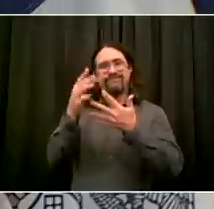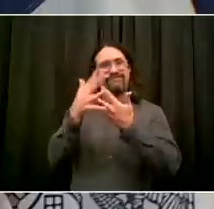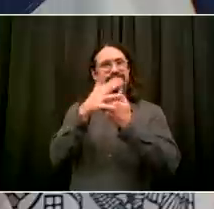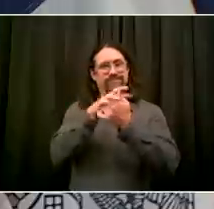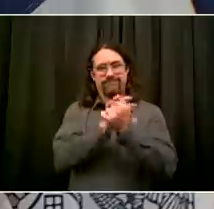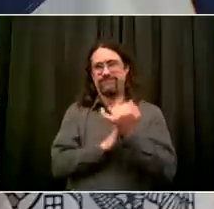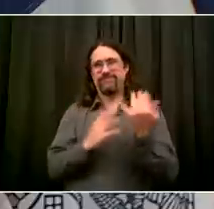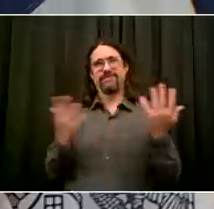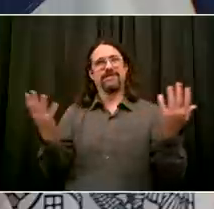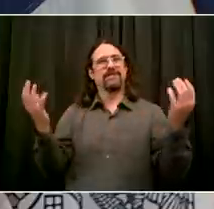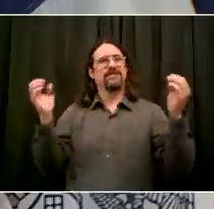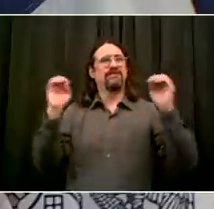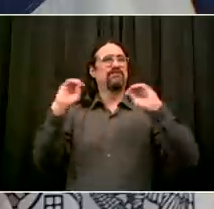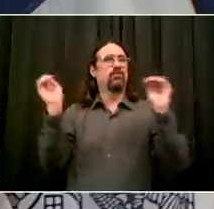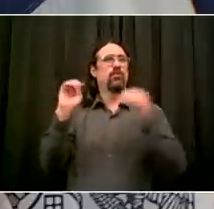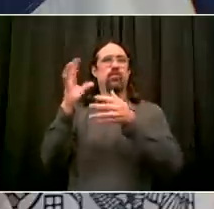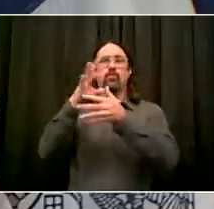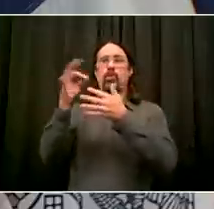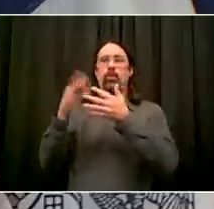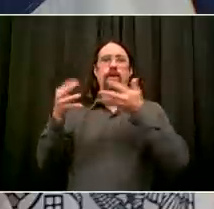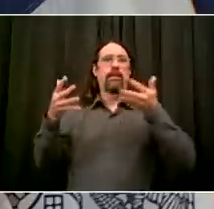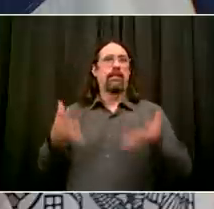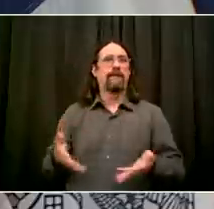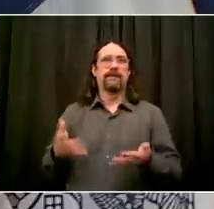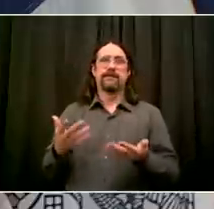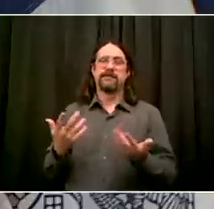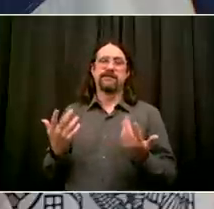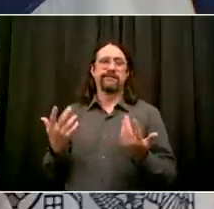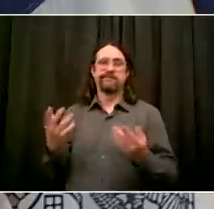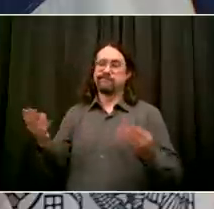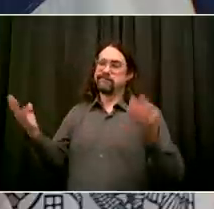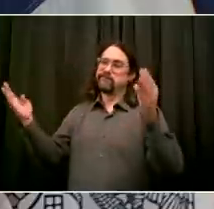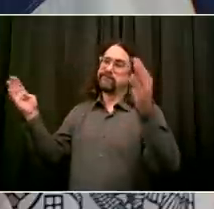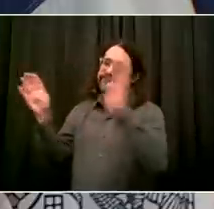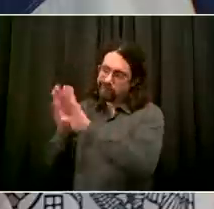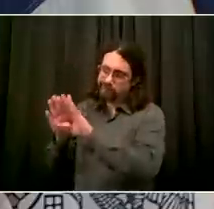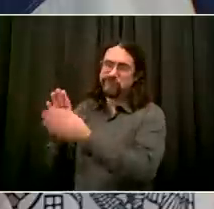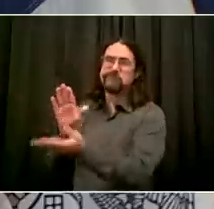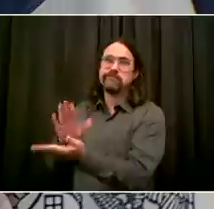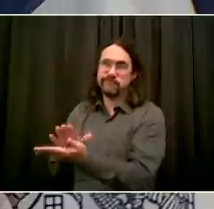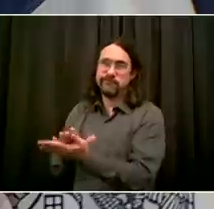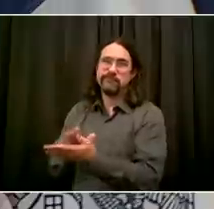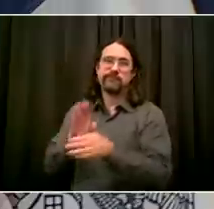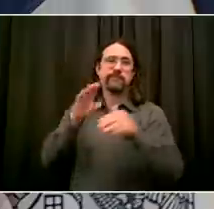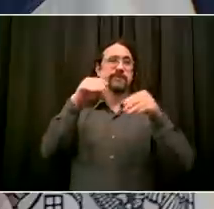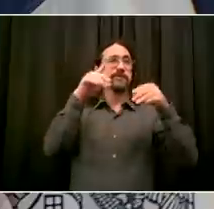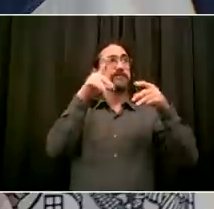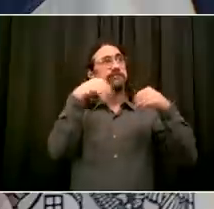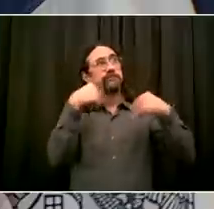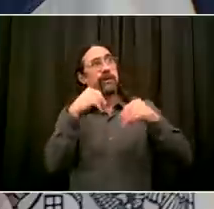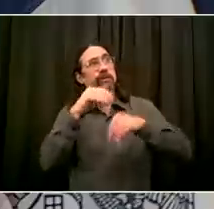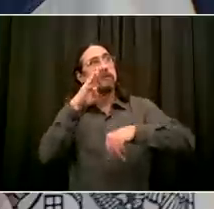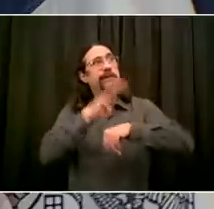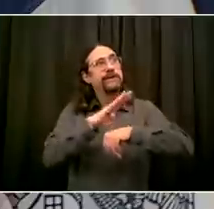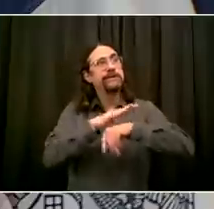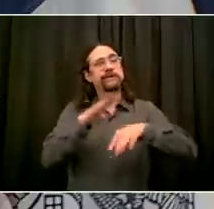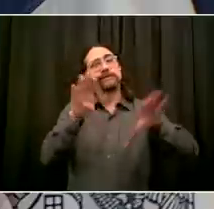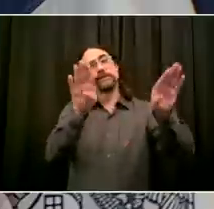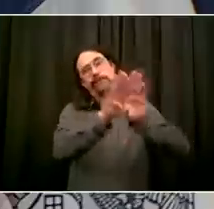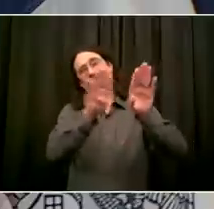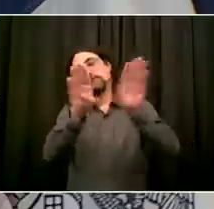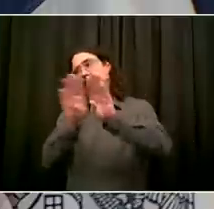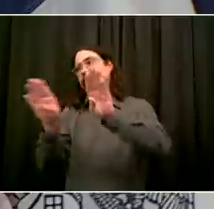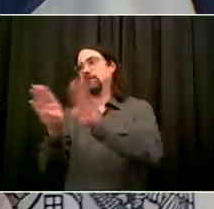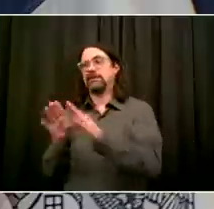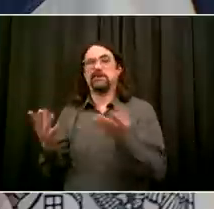non-public schools are closed, it's really obvious if someone is violating, and you can take instant action on